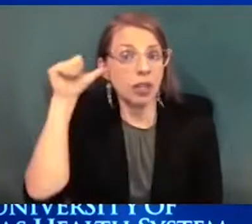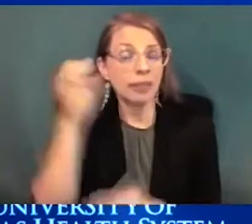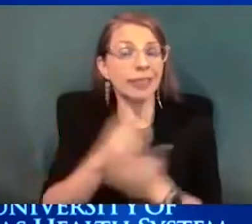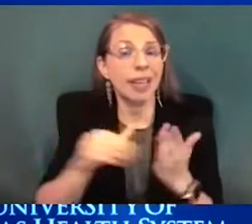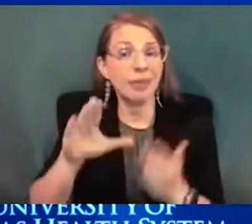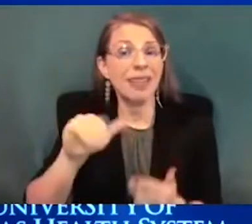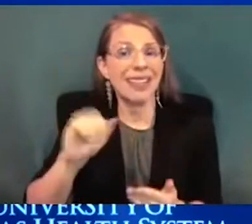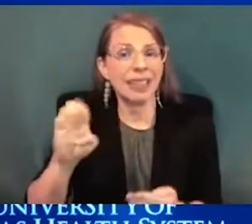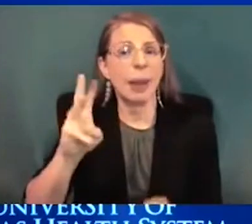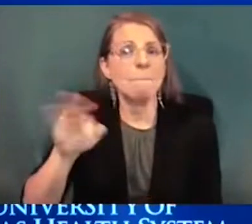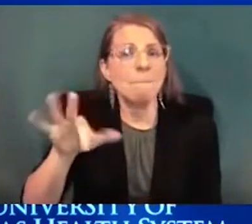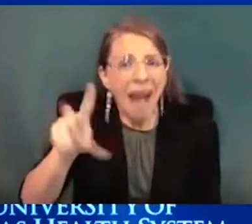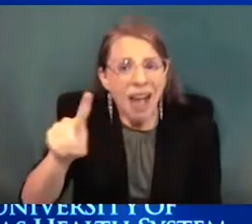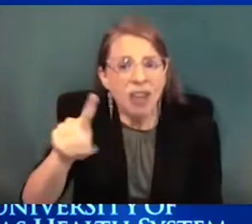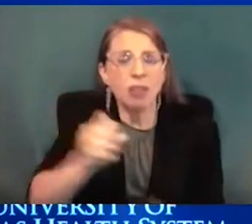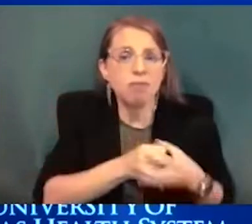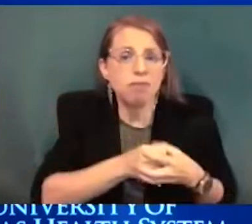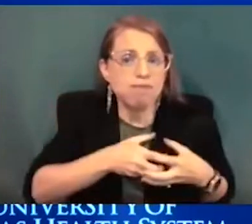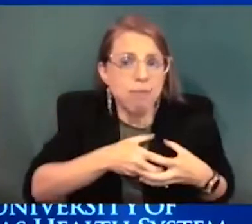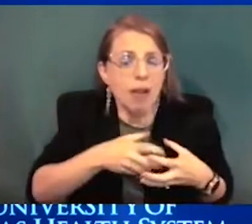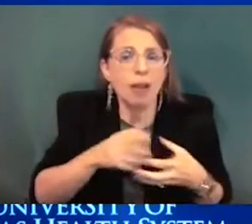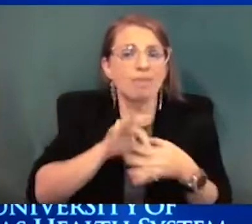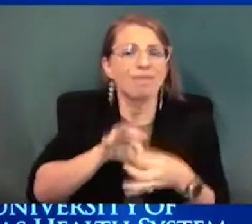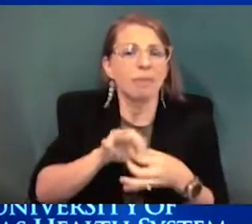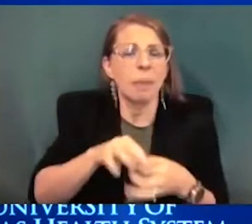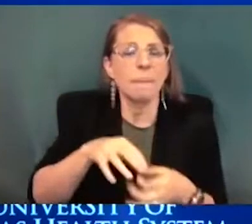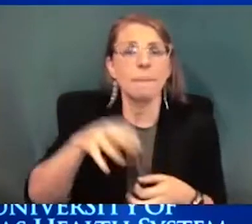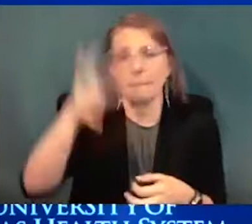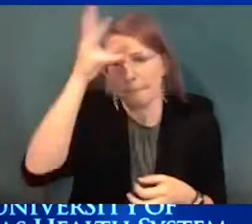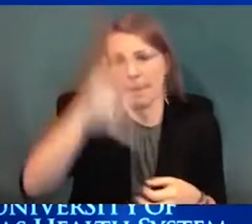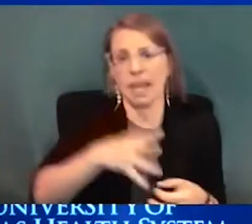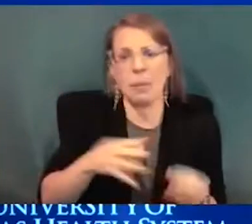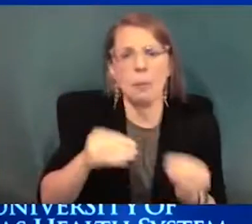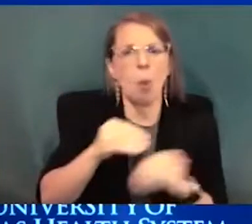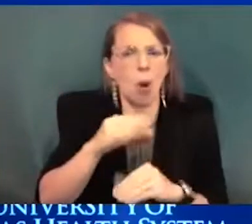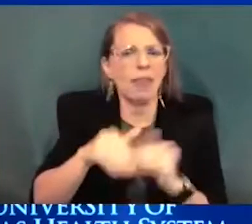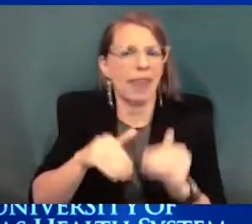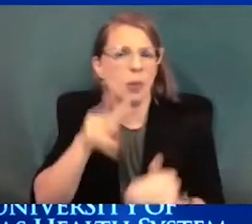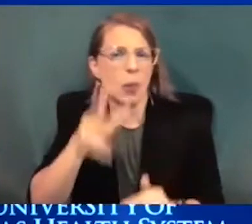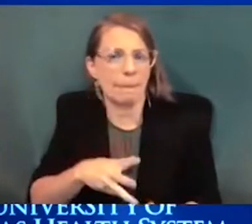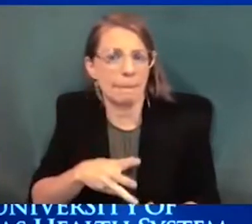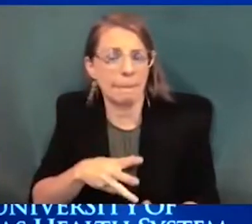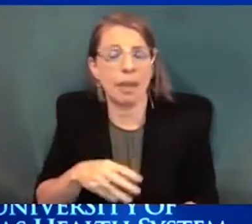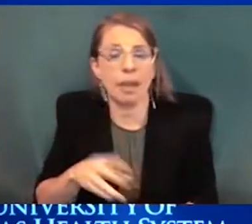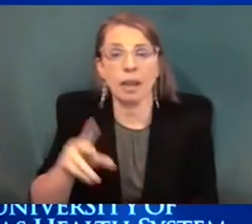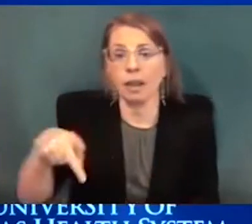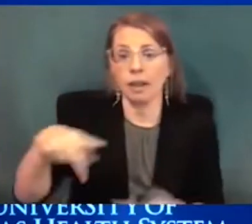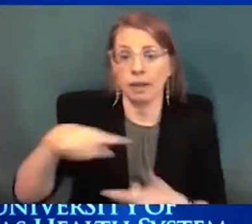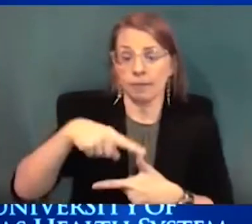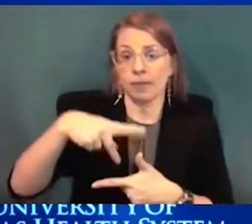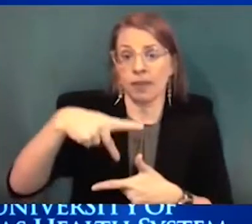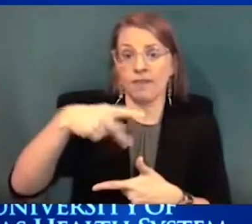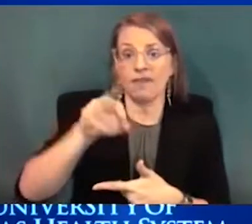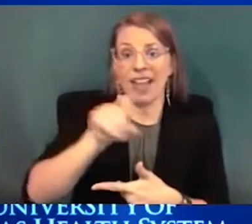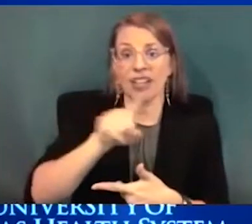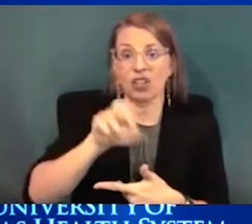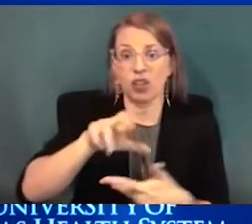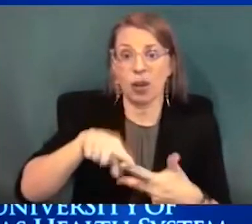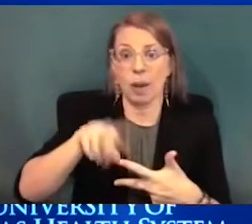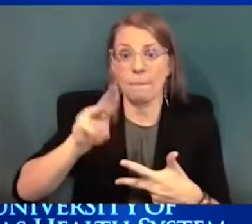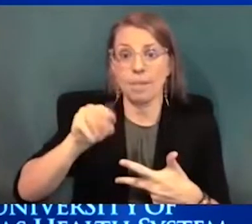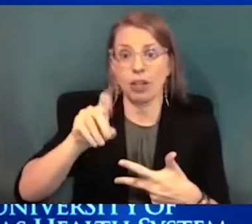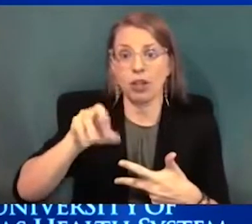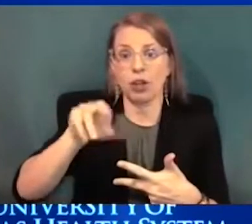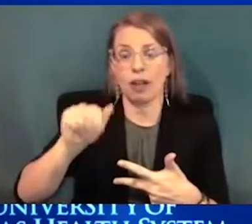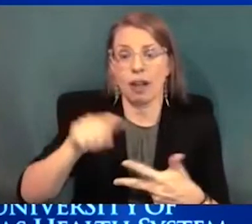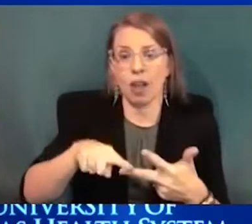It does appear to be linked more to men than women. And with both Pfizer and Moderna mRNA vaccines, of course, there's a new one, the COVAX, that's